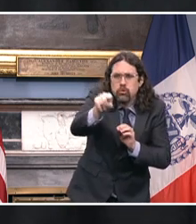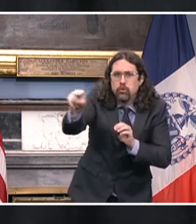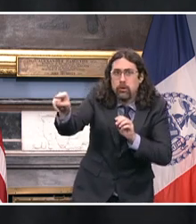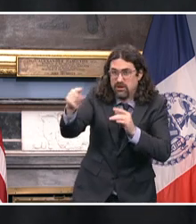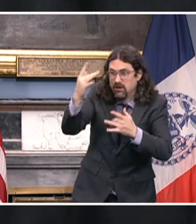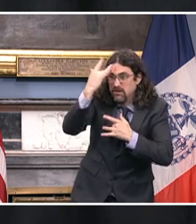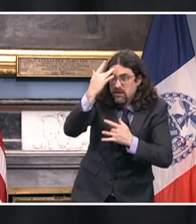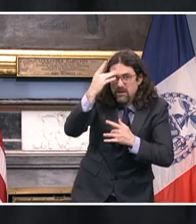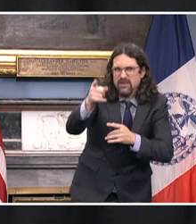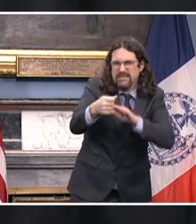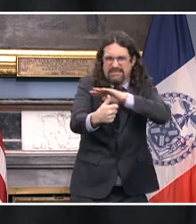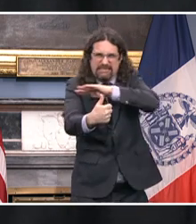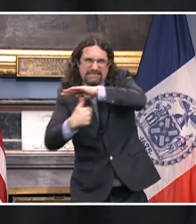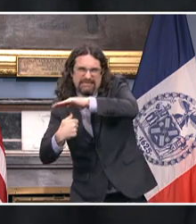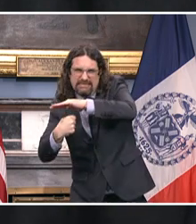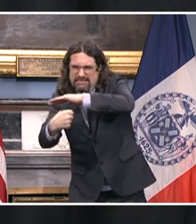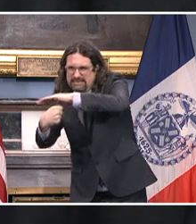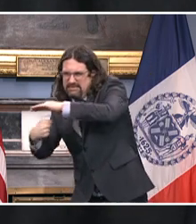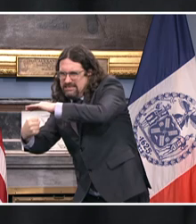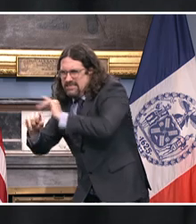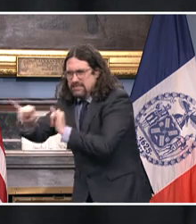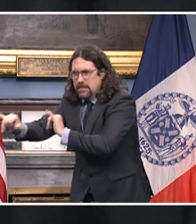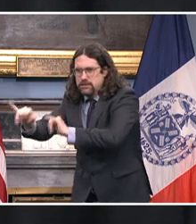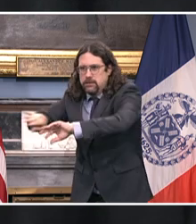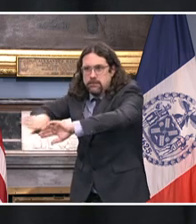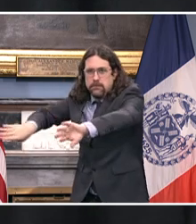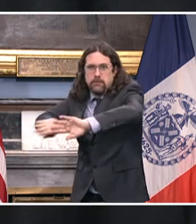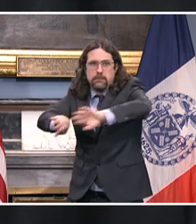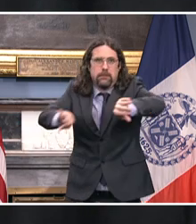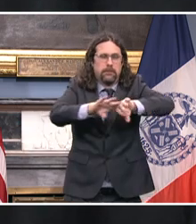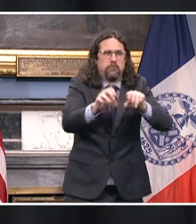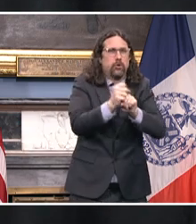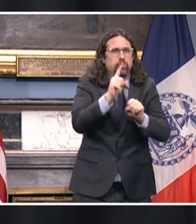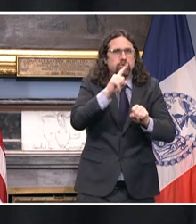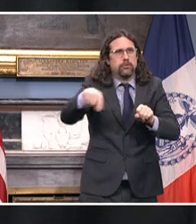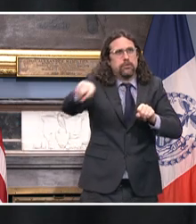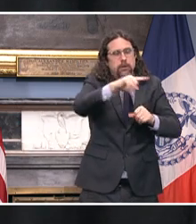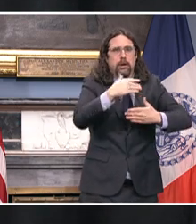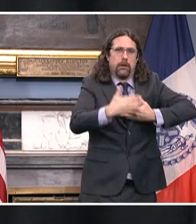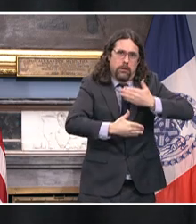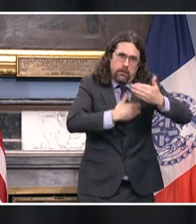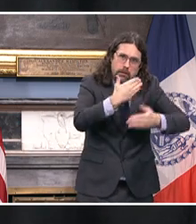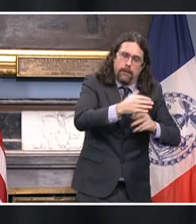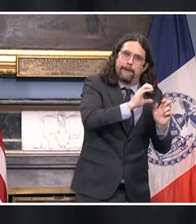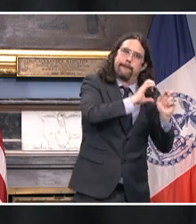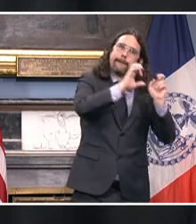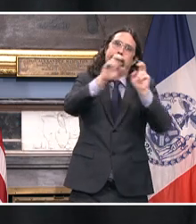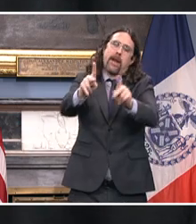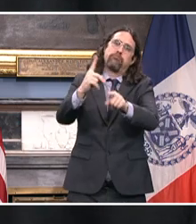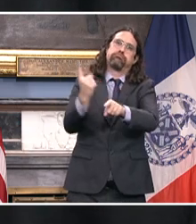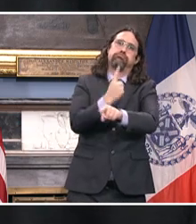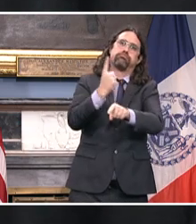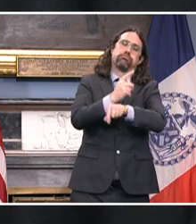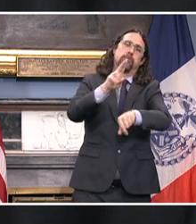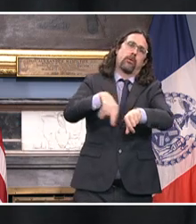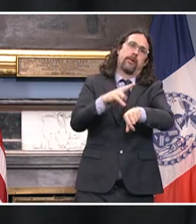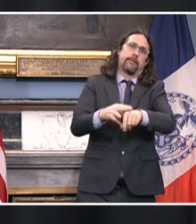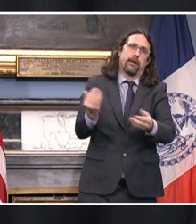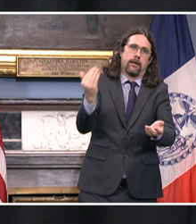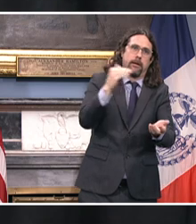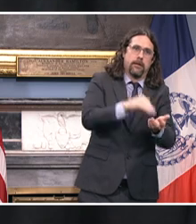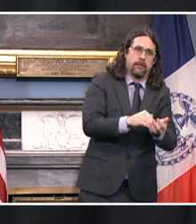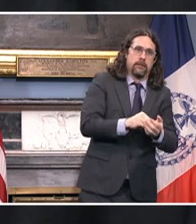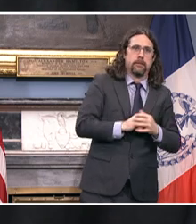hopefully only for a limited time on the medical side, but very much in our progress in fighting this disease as we go into the next